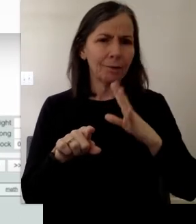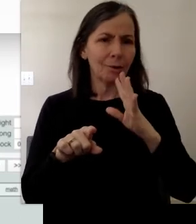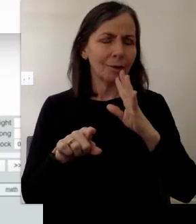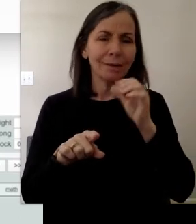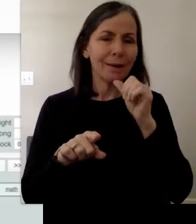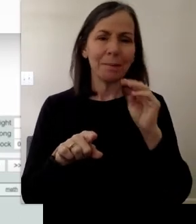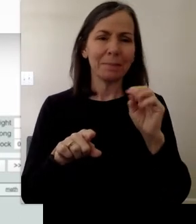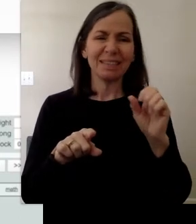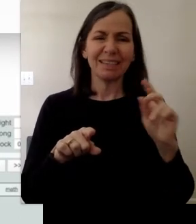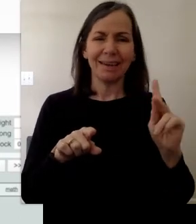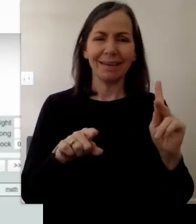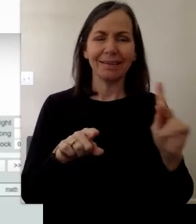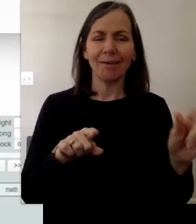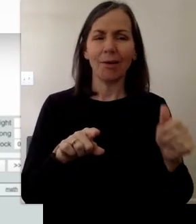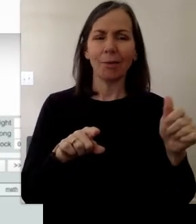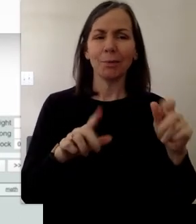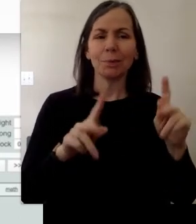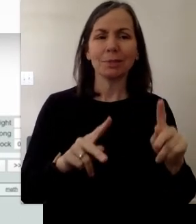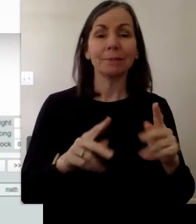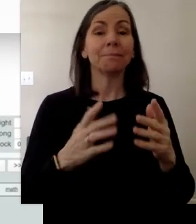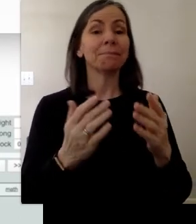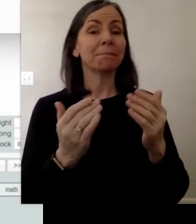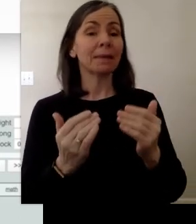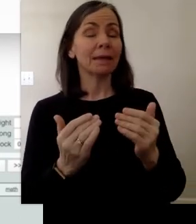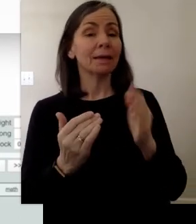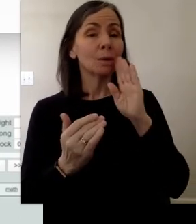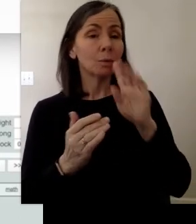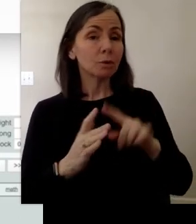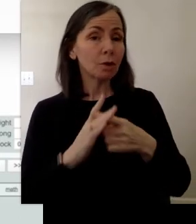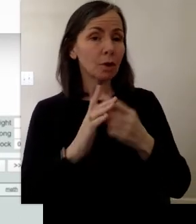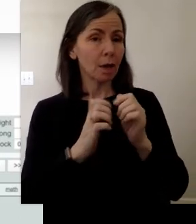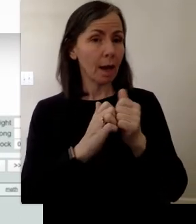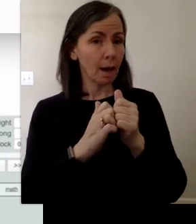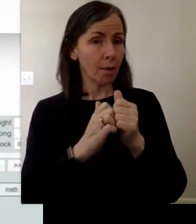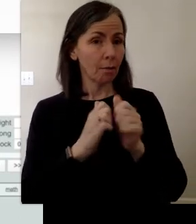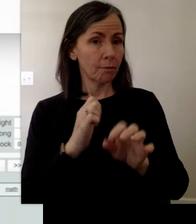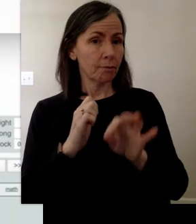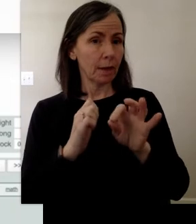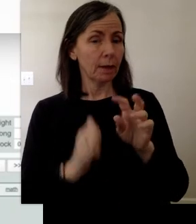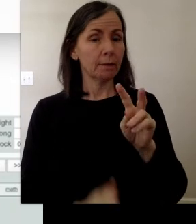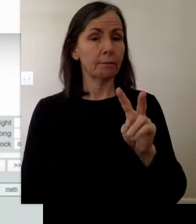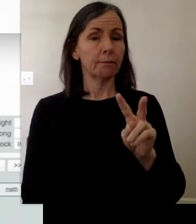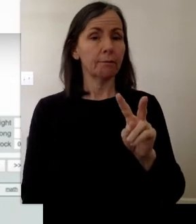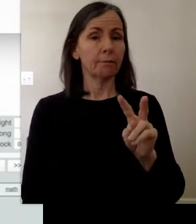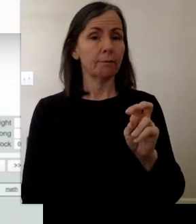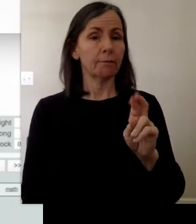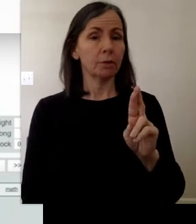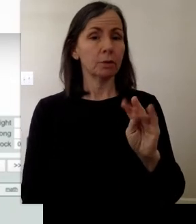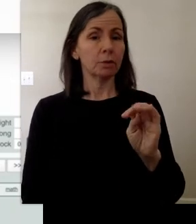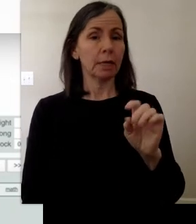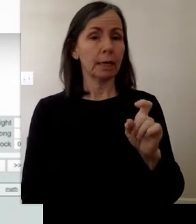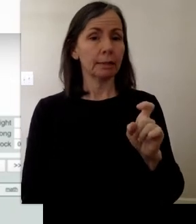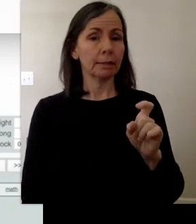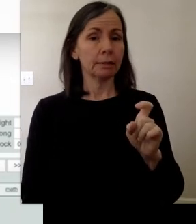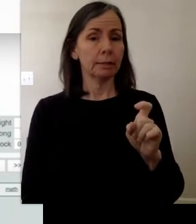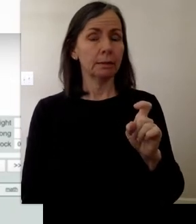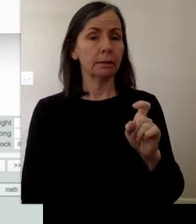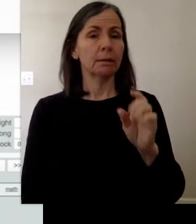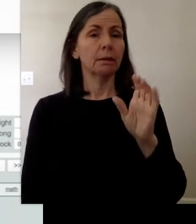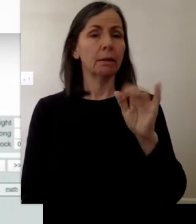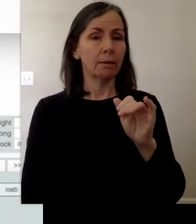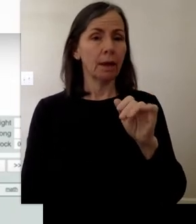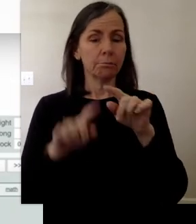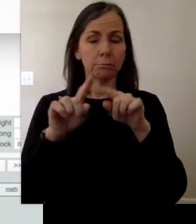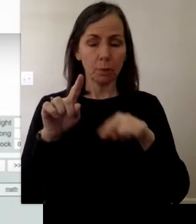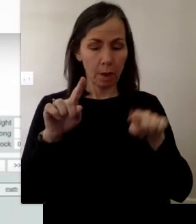stuck. So let's start off with how to find the vertex from your parabola if you have a parabola given on a